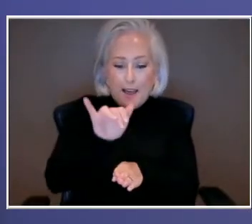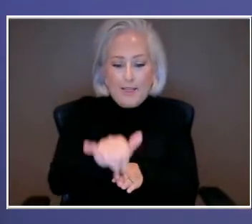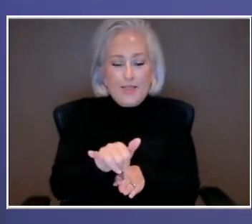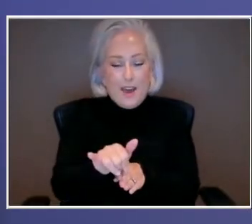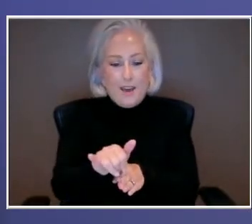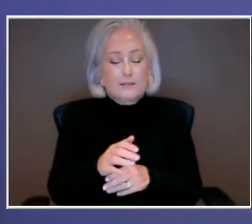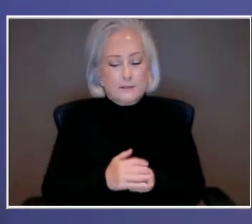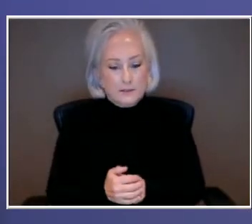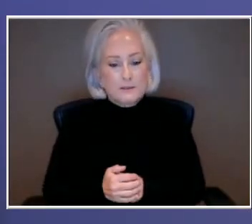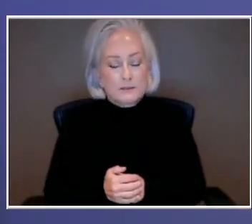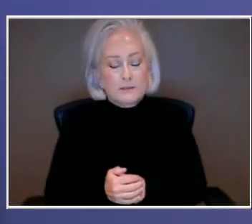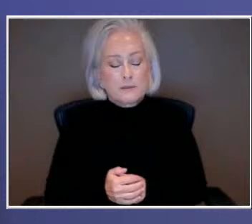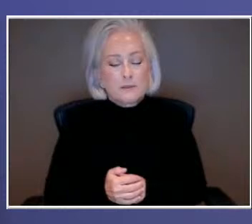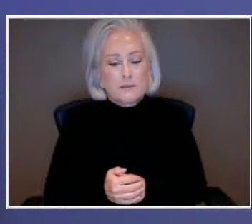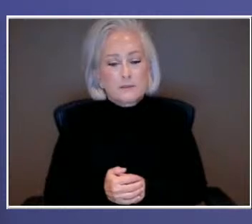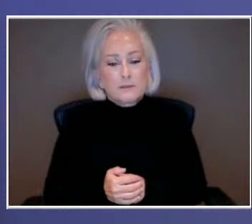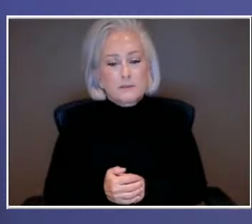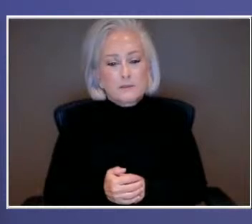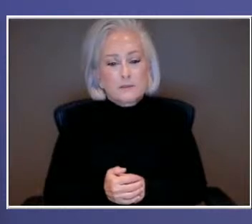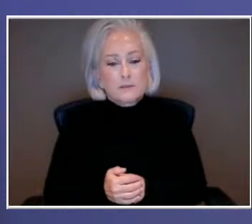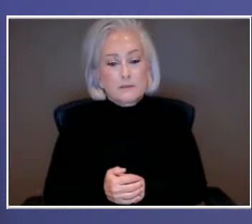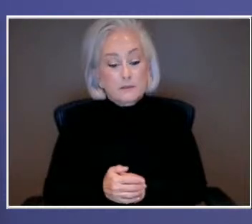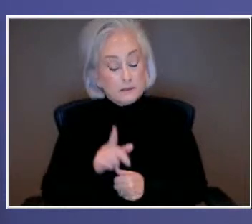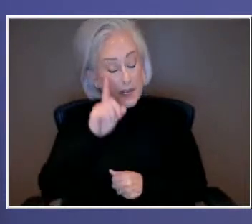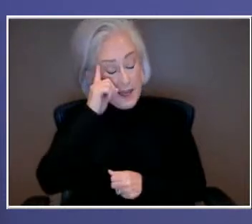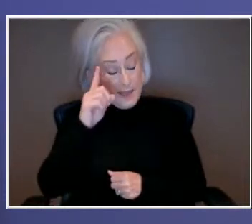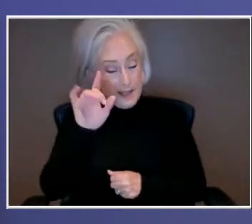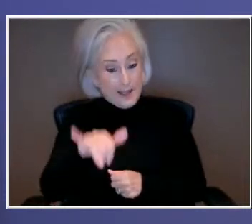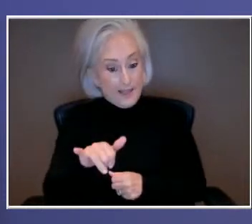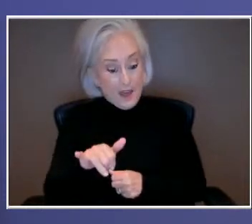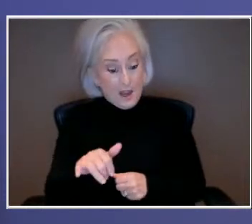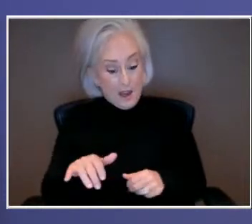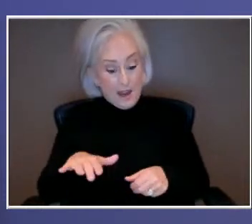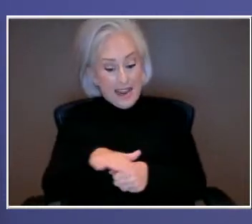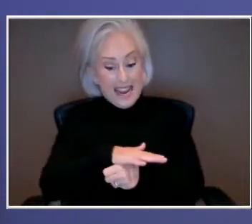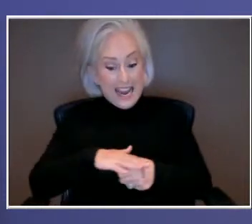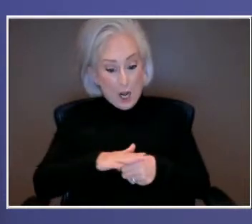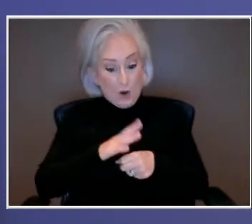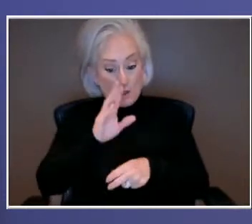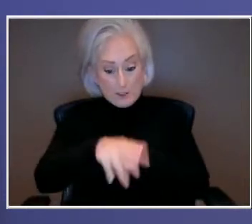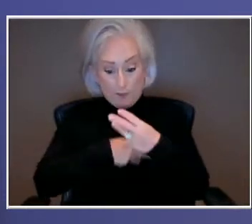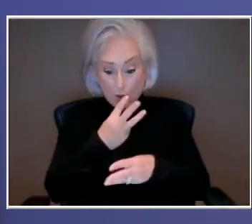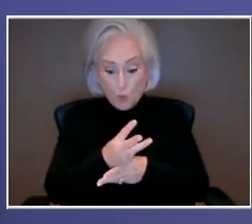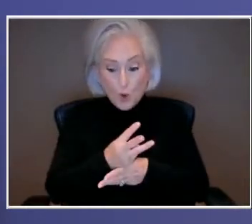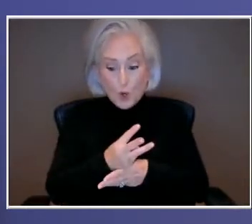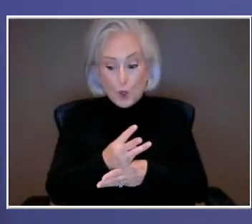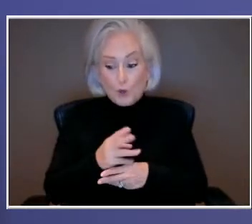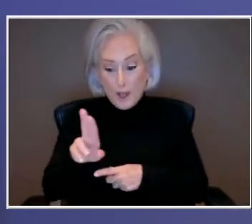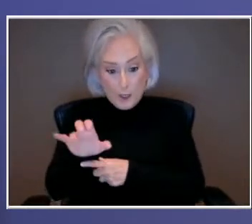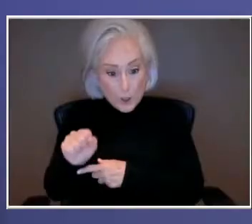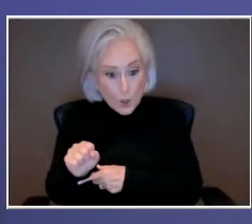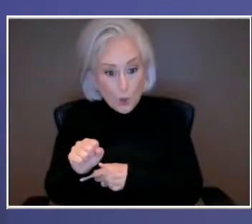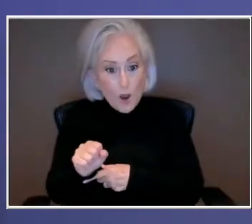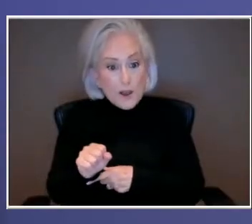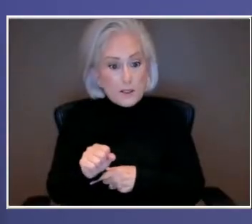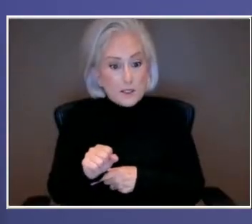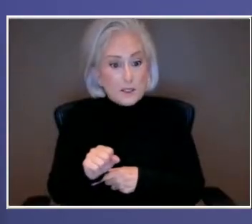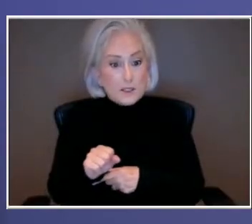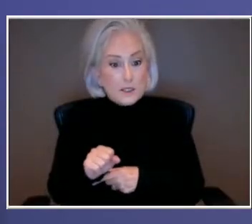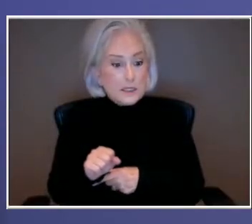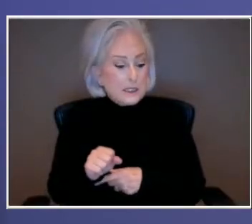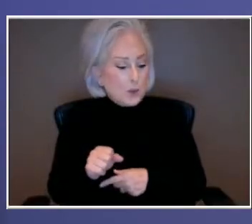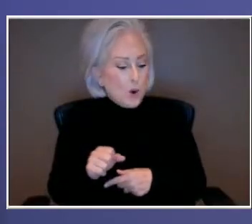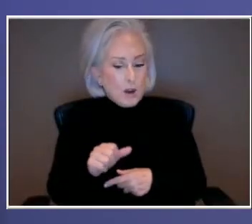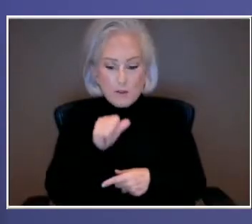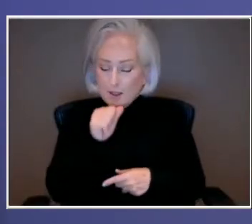think, particularly in underserved parts of the country or the world, that AI has a future. But quite